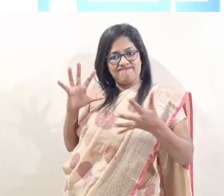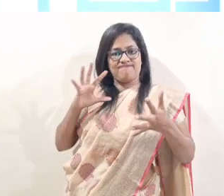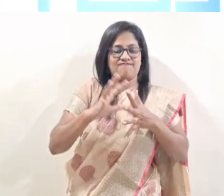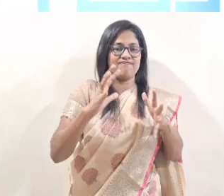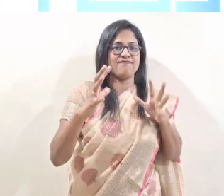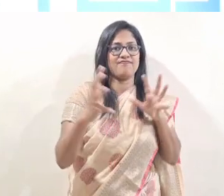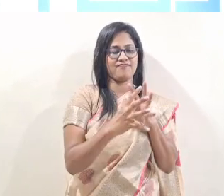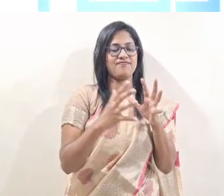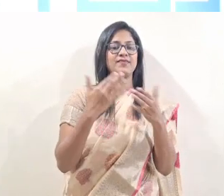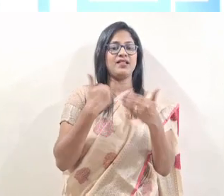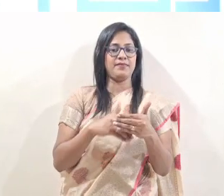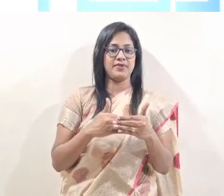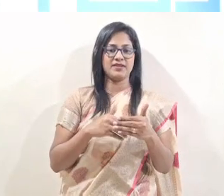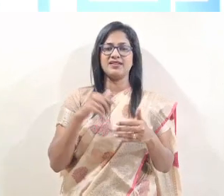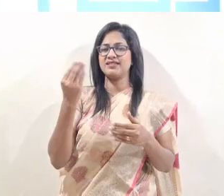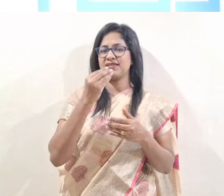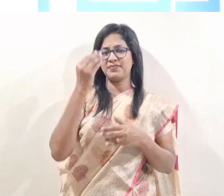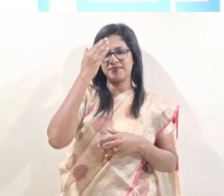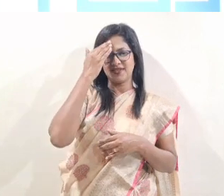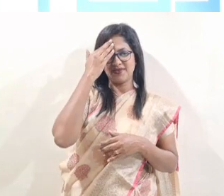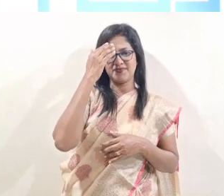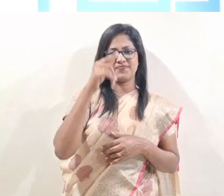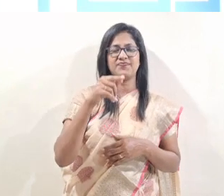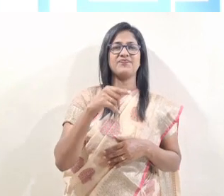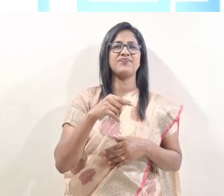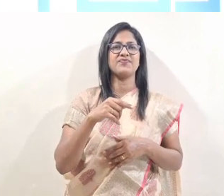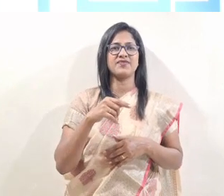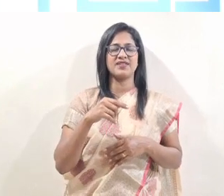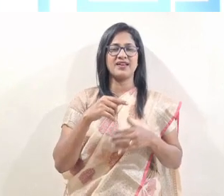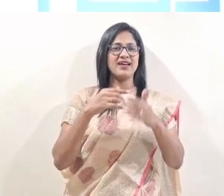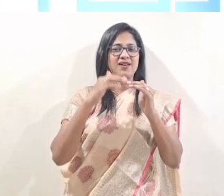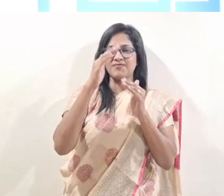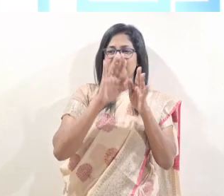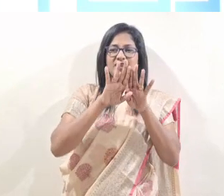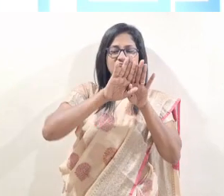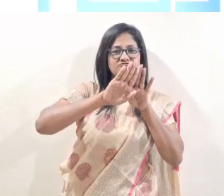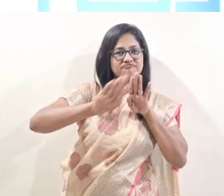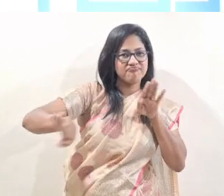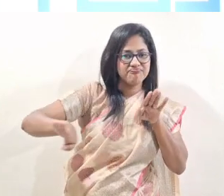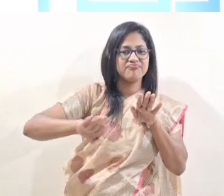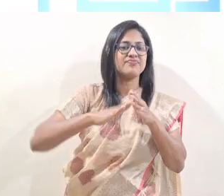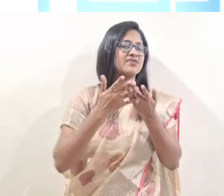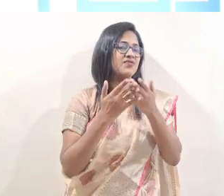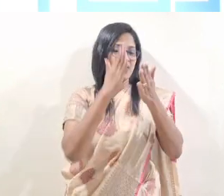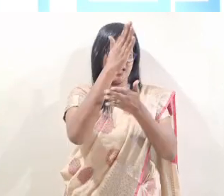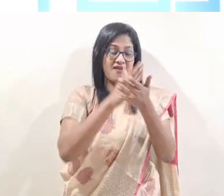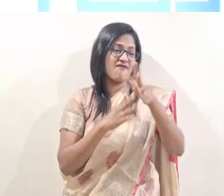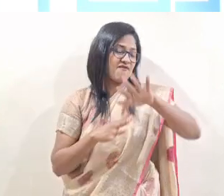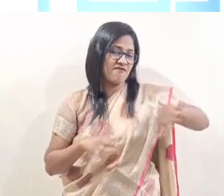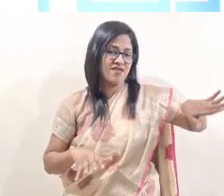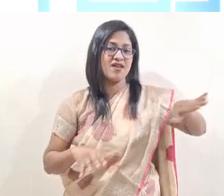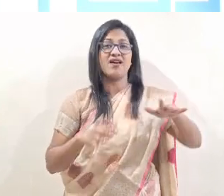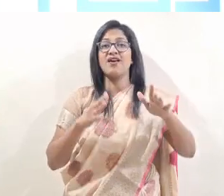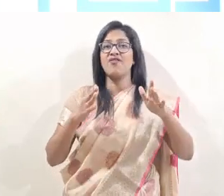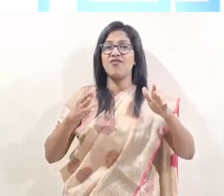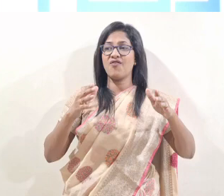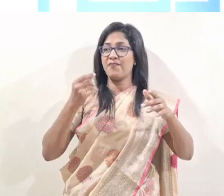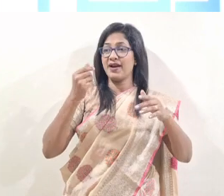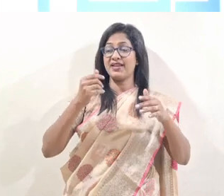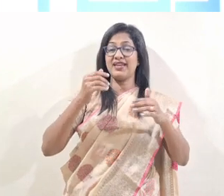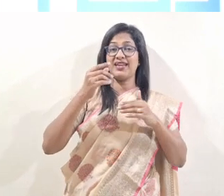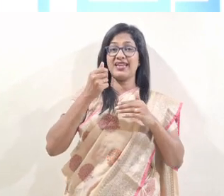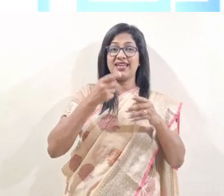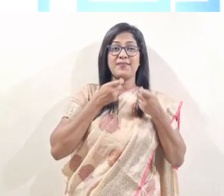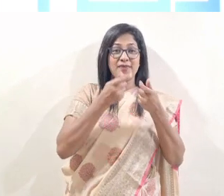Sometimes when we talk of rationalization, and then of course we are all always talking about cutting